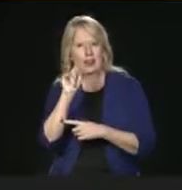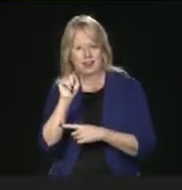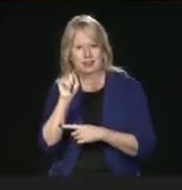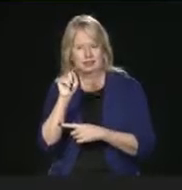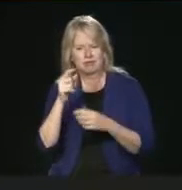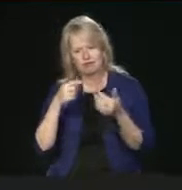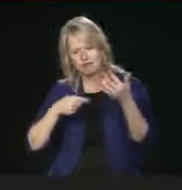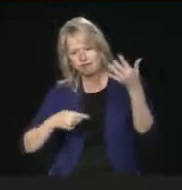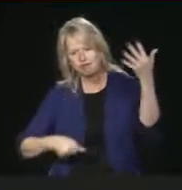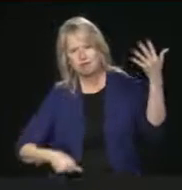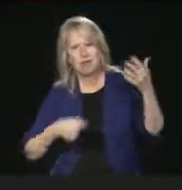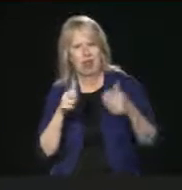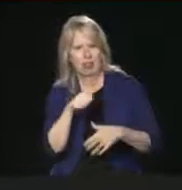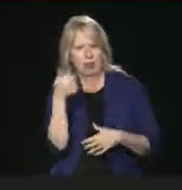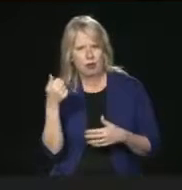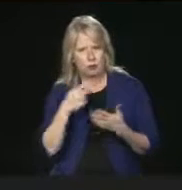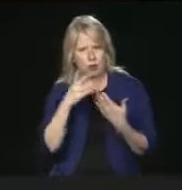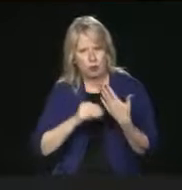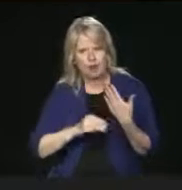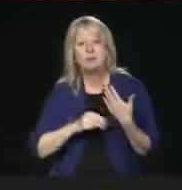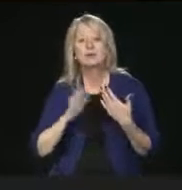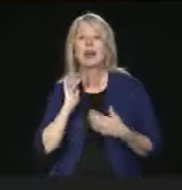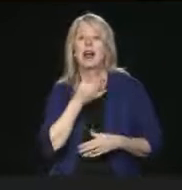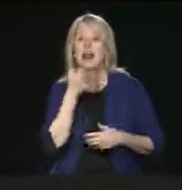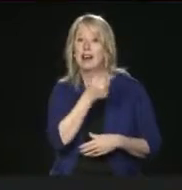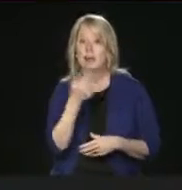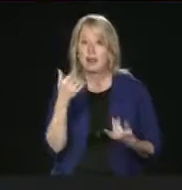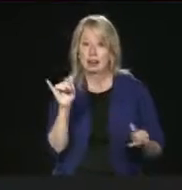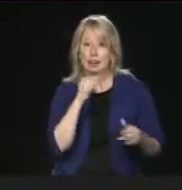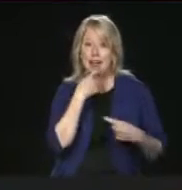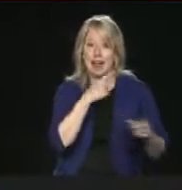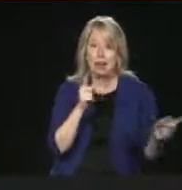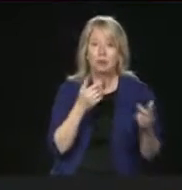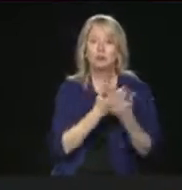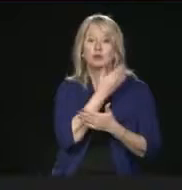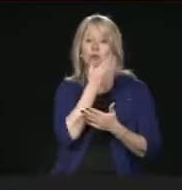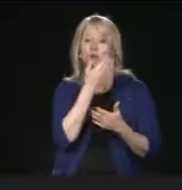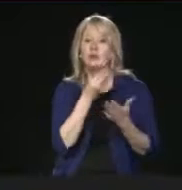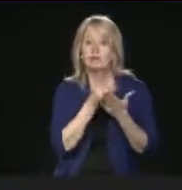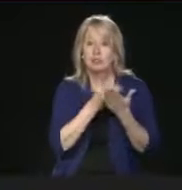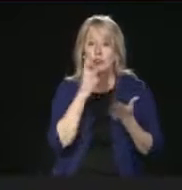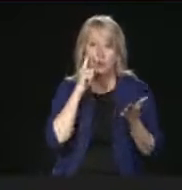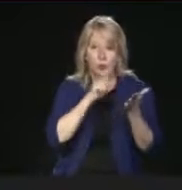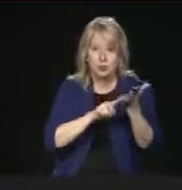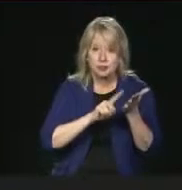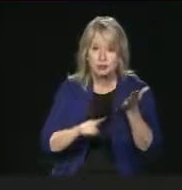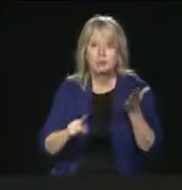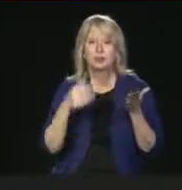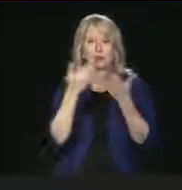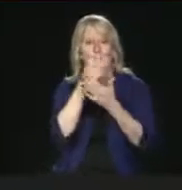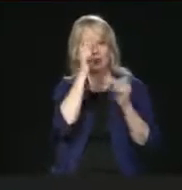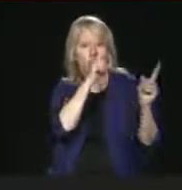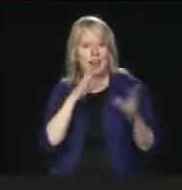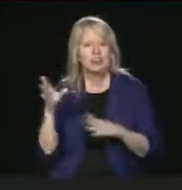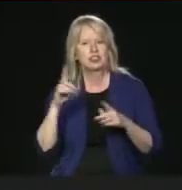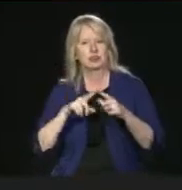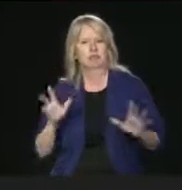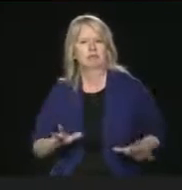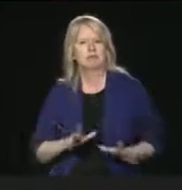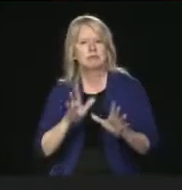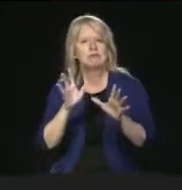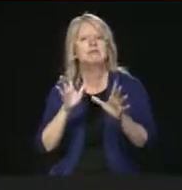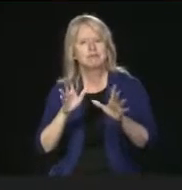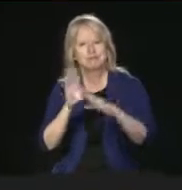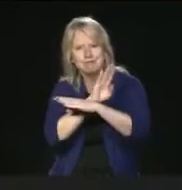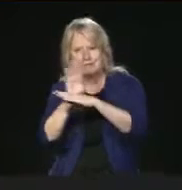things. Our government also announced new funding for research and a new strategy to mobilize industry to fight COVID-19.